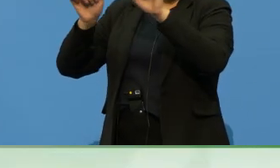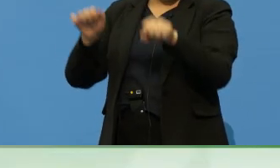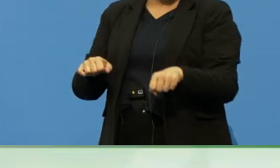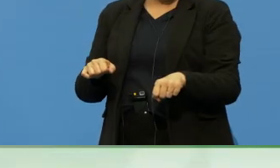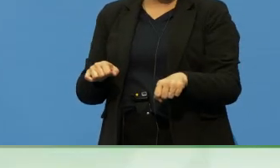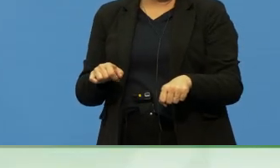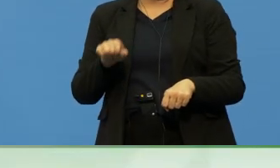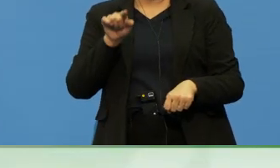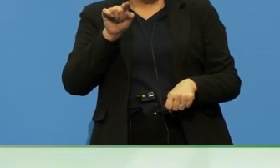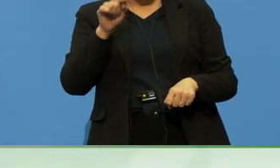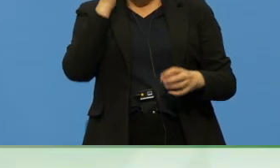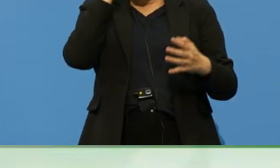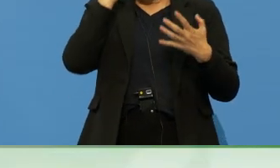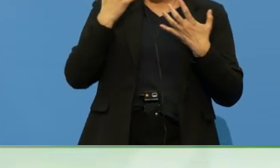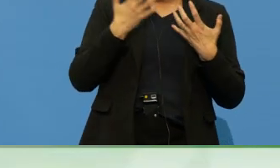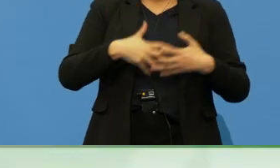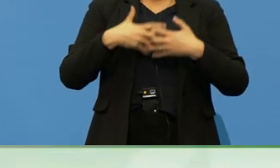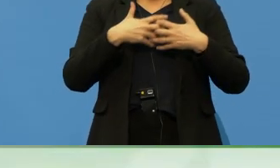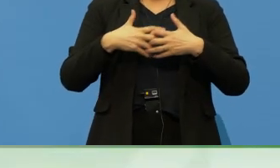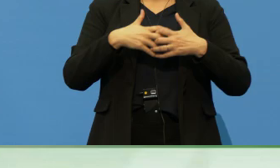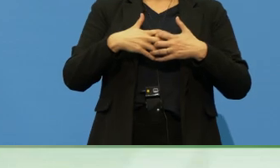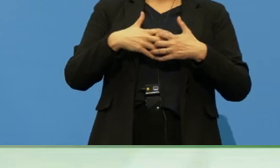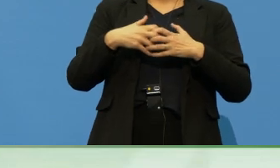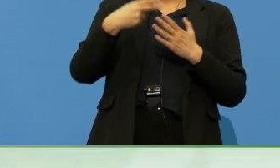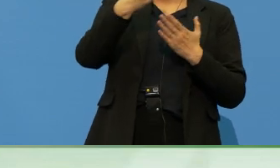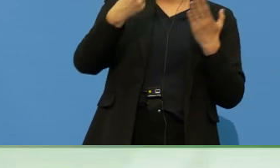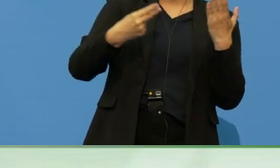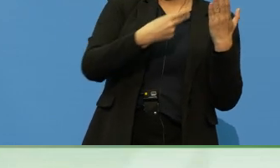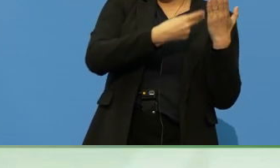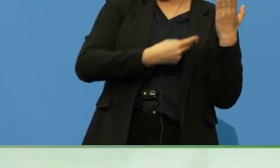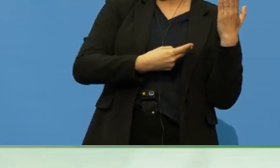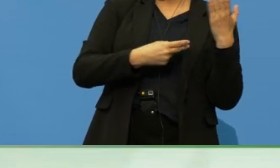and it's much easier with this